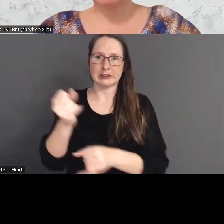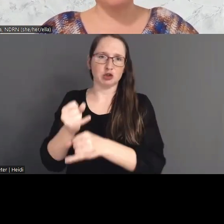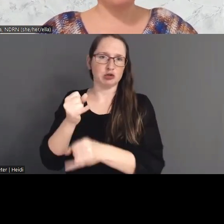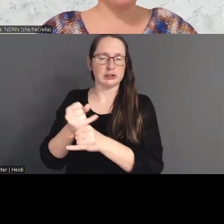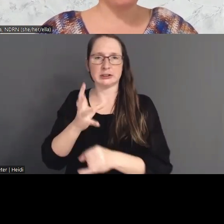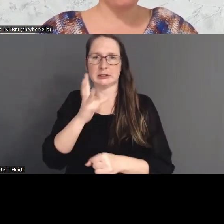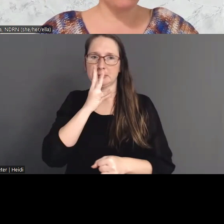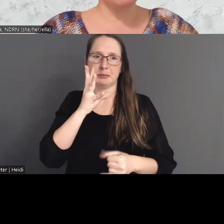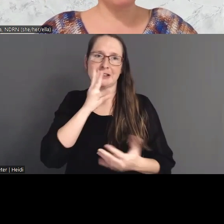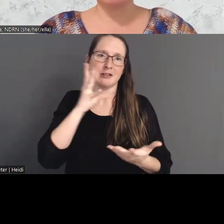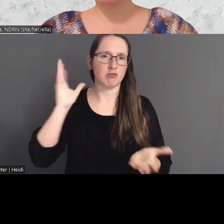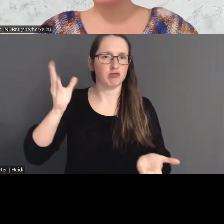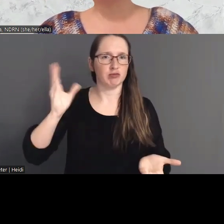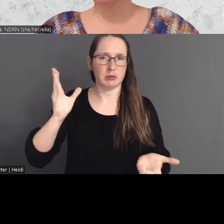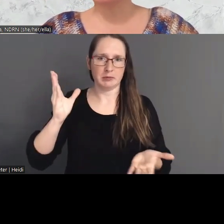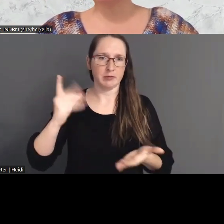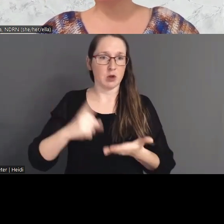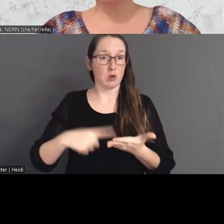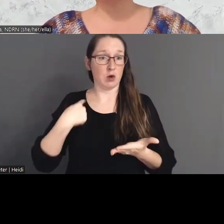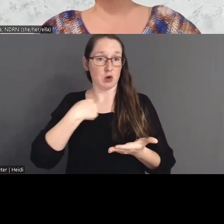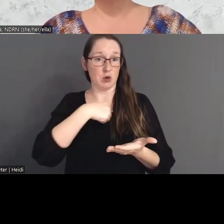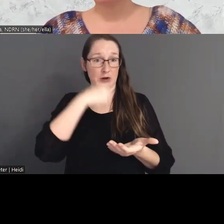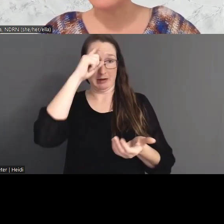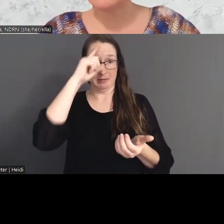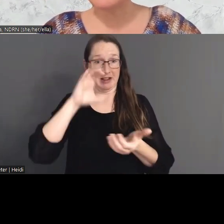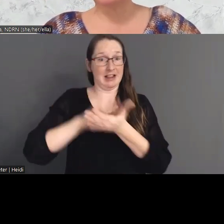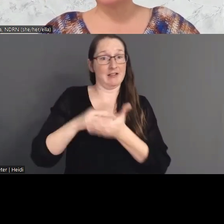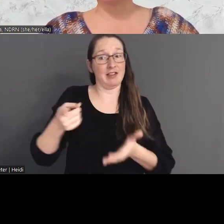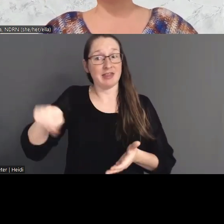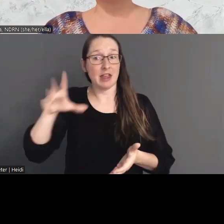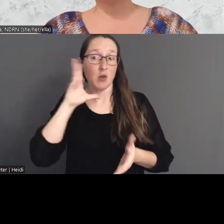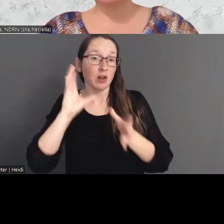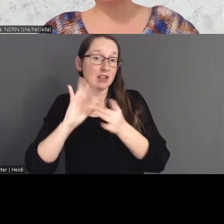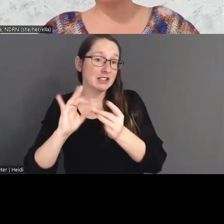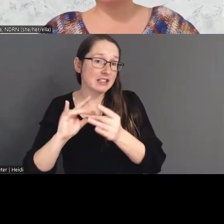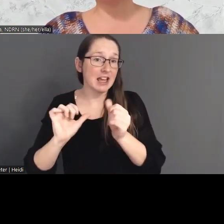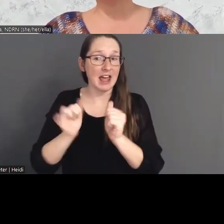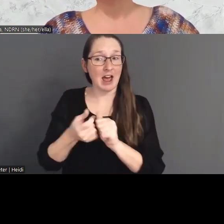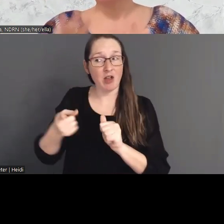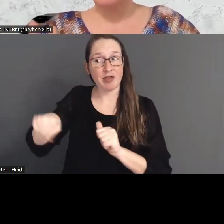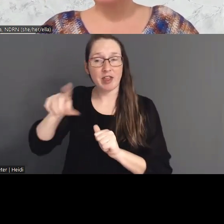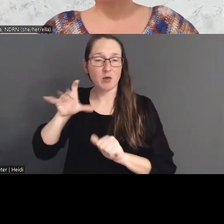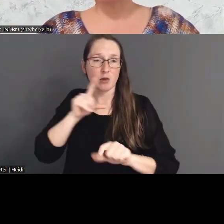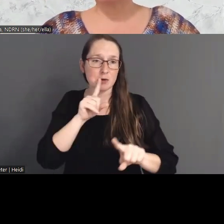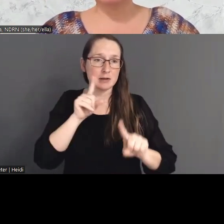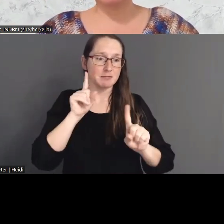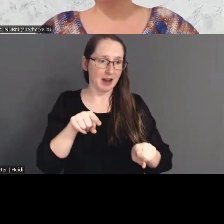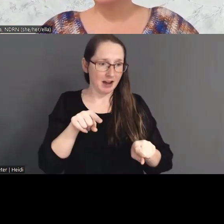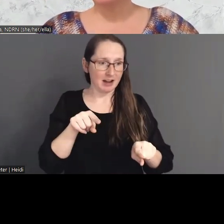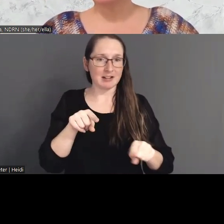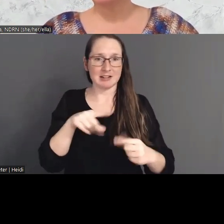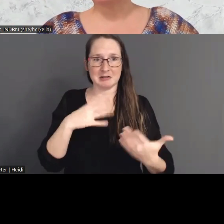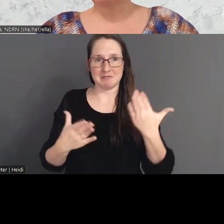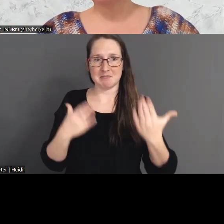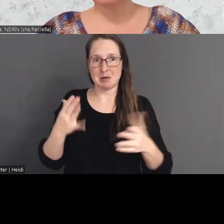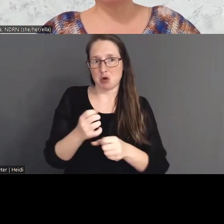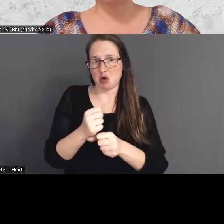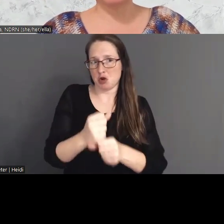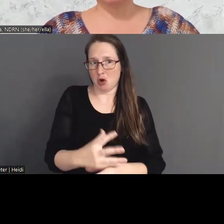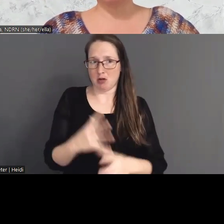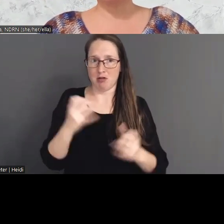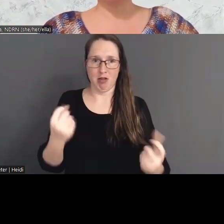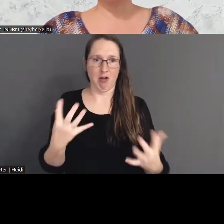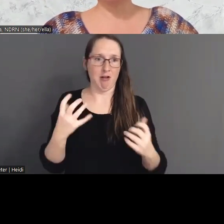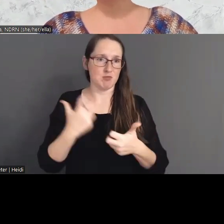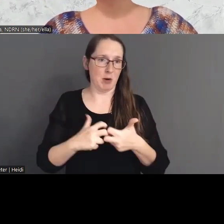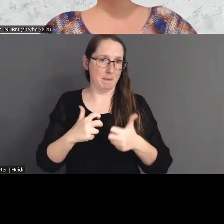speak. What we believe they're going to say or how they're going to respond might really cause a lot of